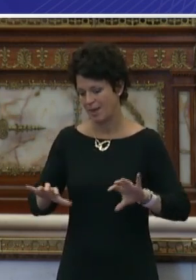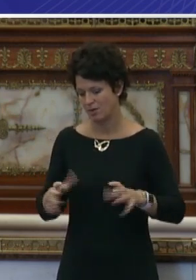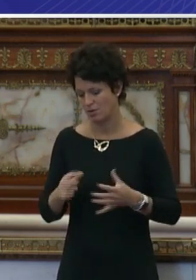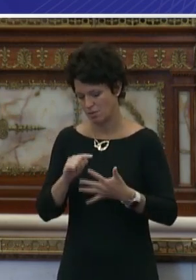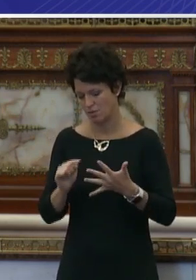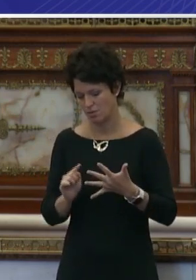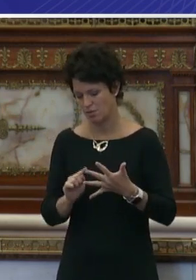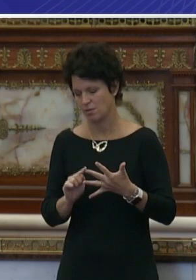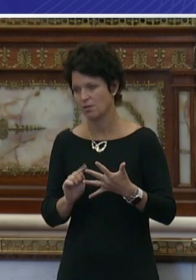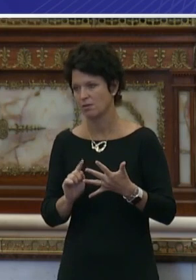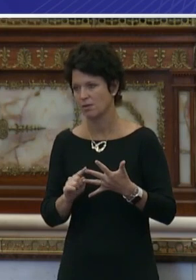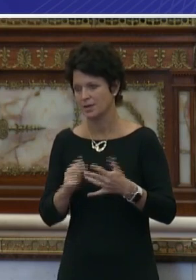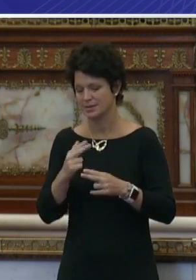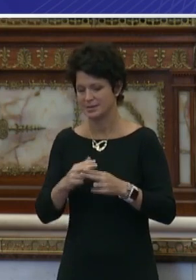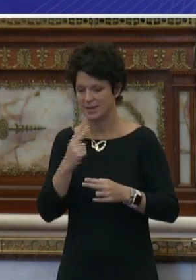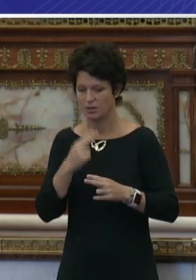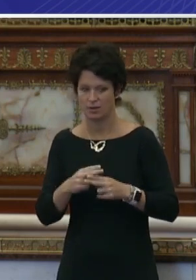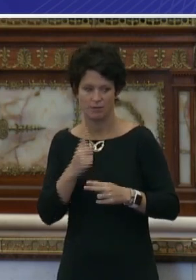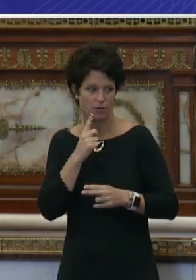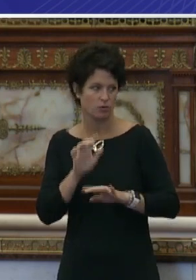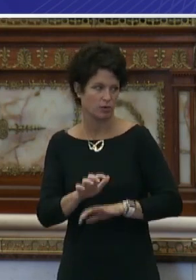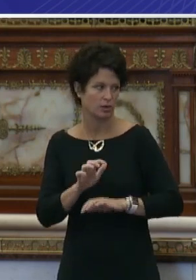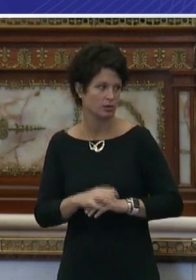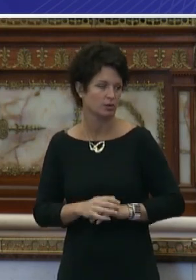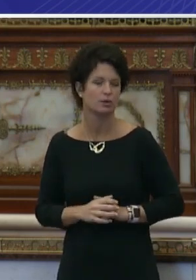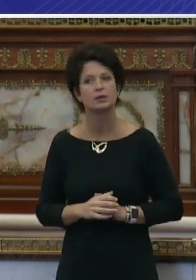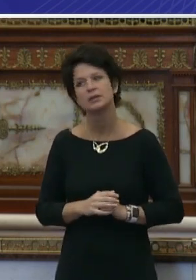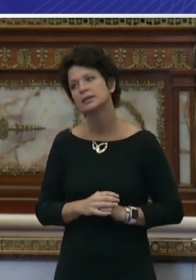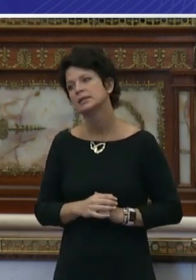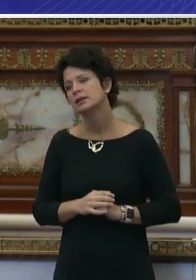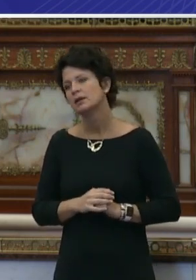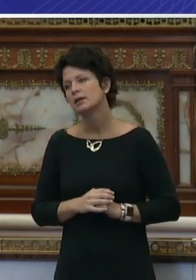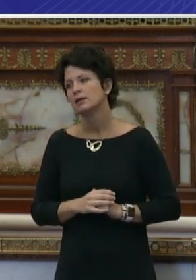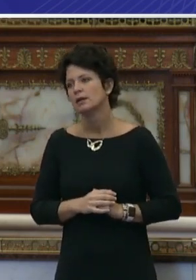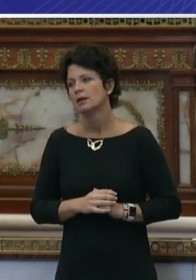you could state your name for the record and begin your testimony.